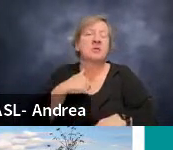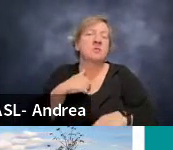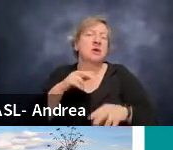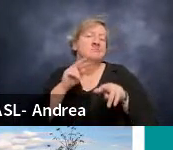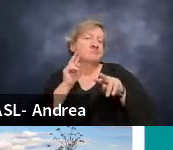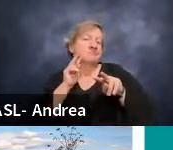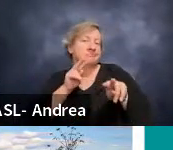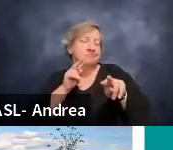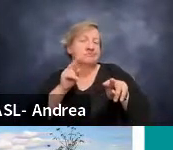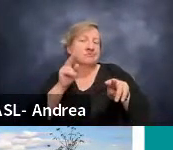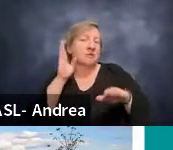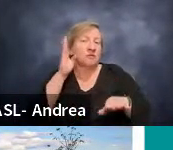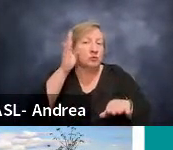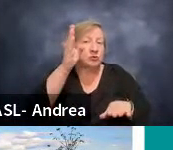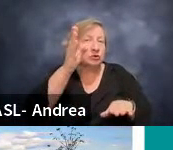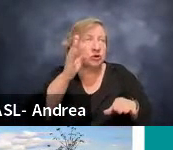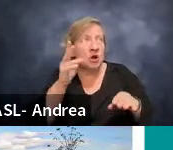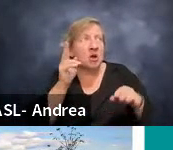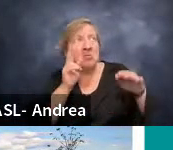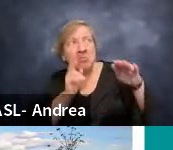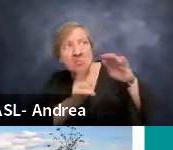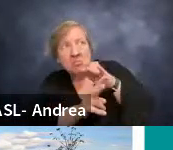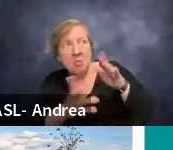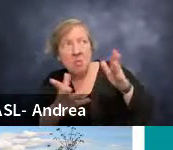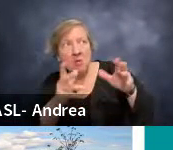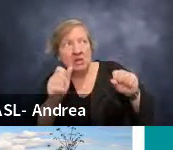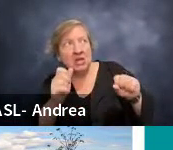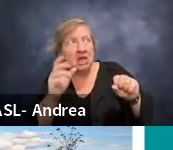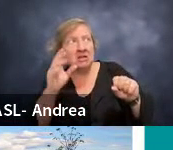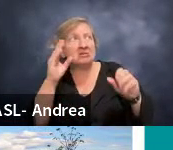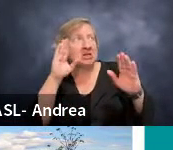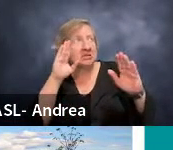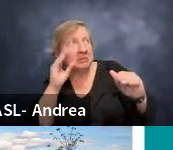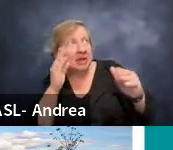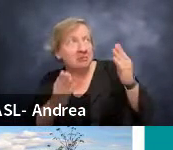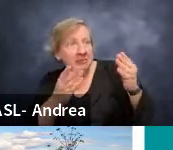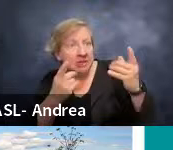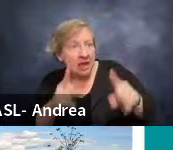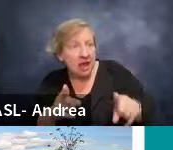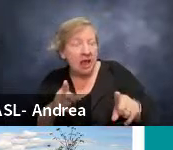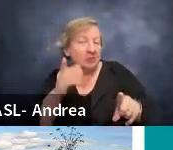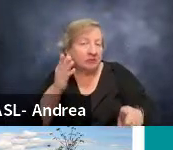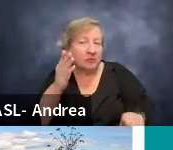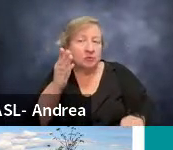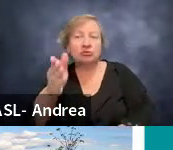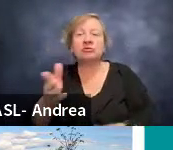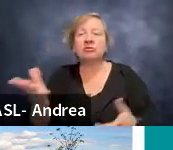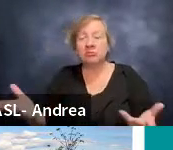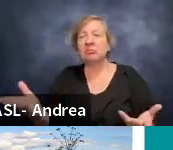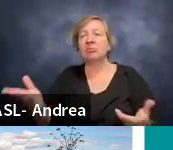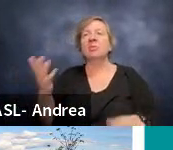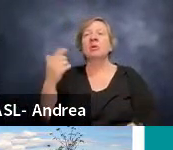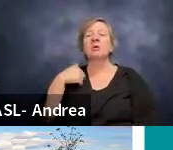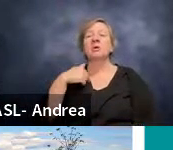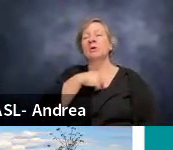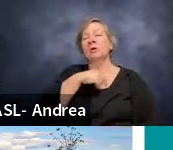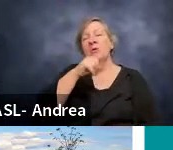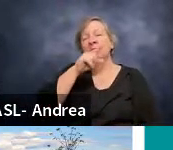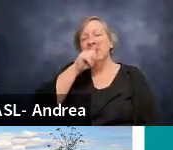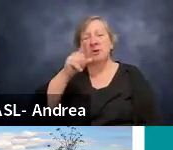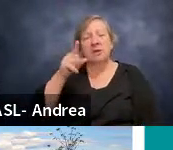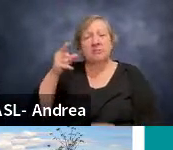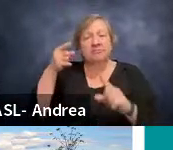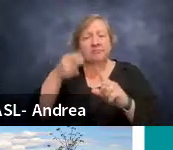call foreseeable future impacts, actions that could occur in the future. And so we're really looking at